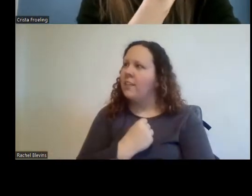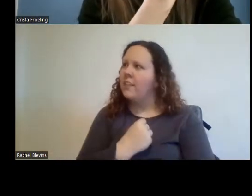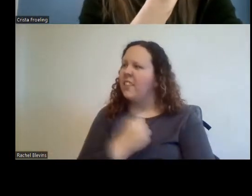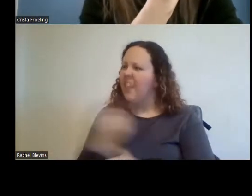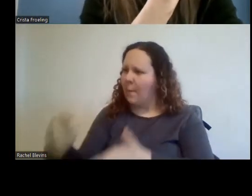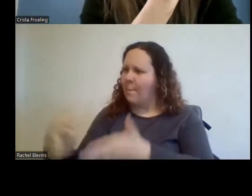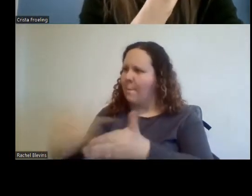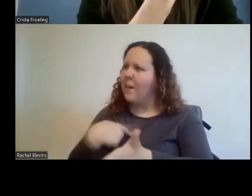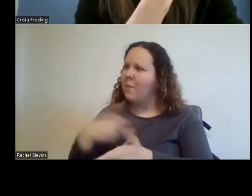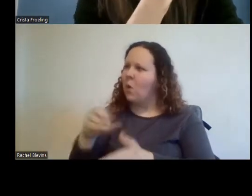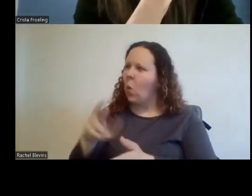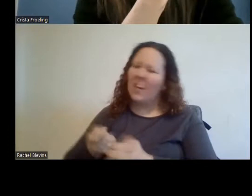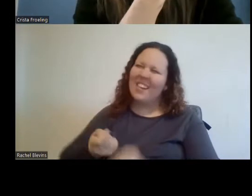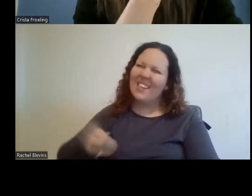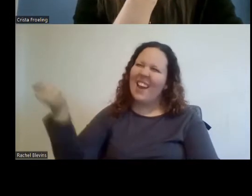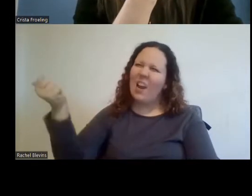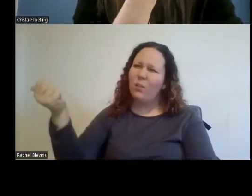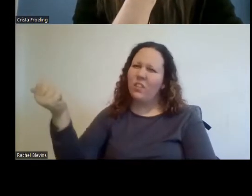the game.